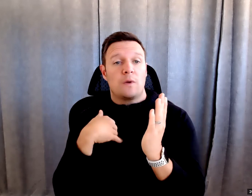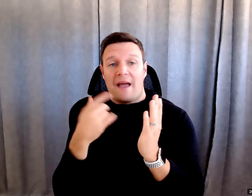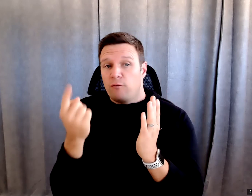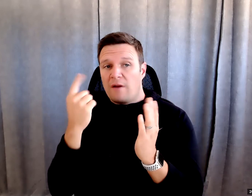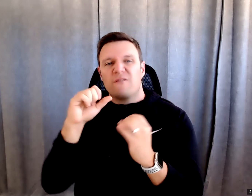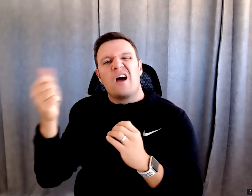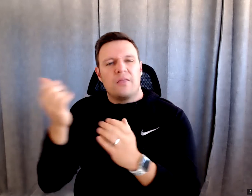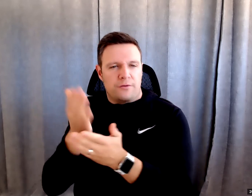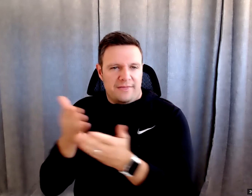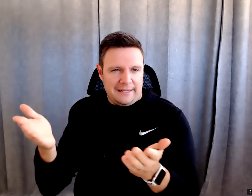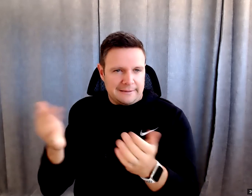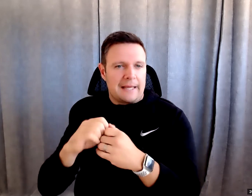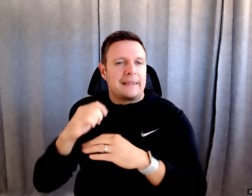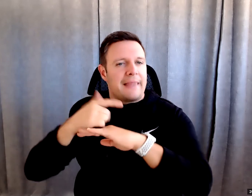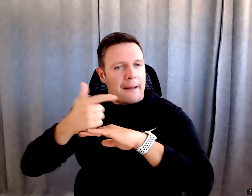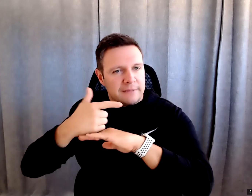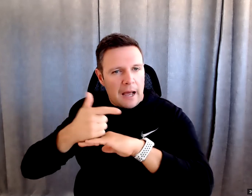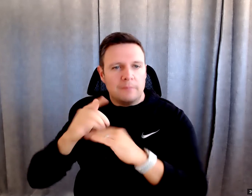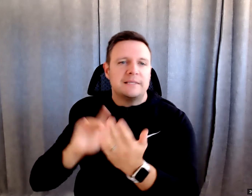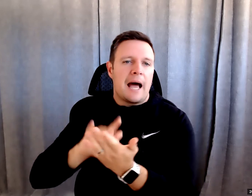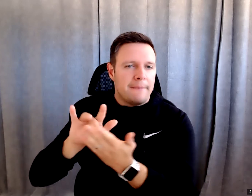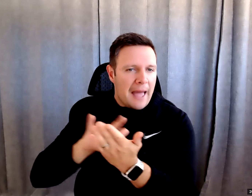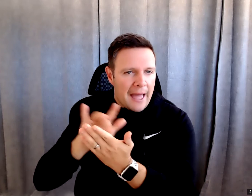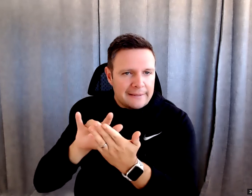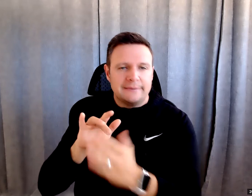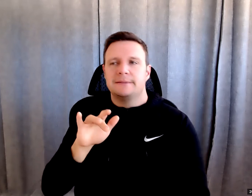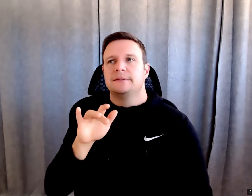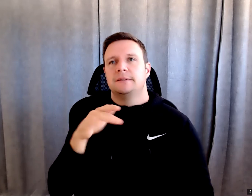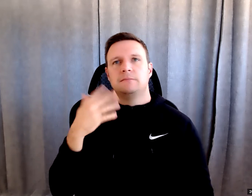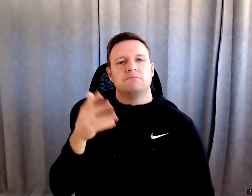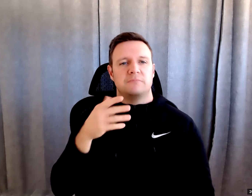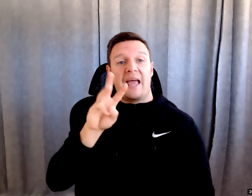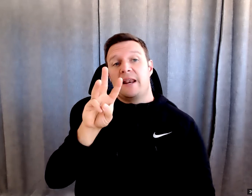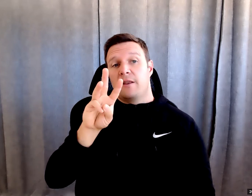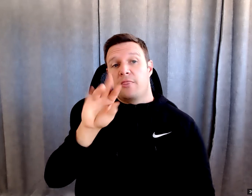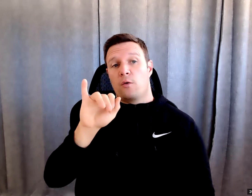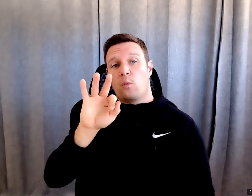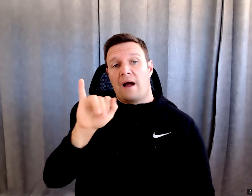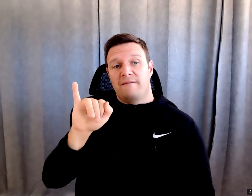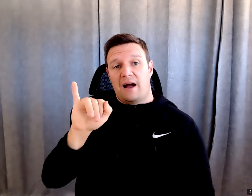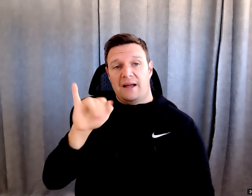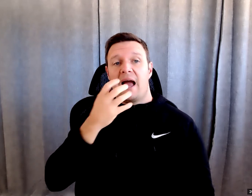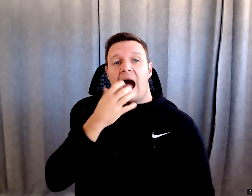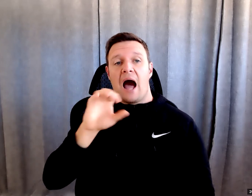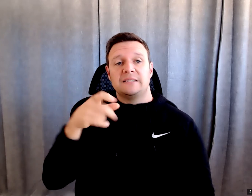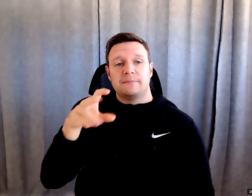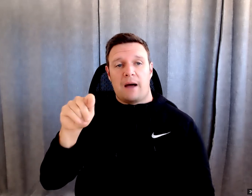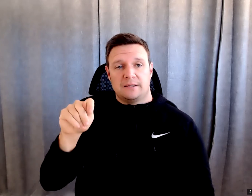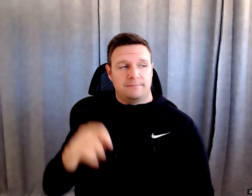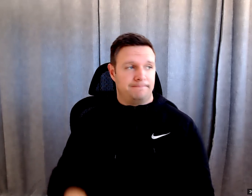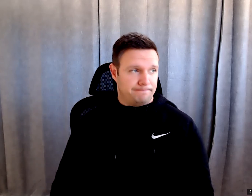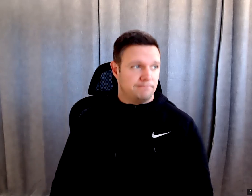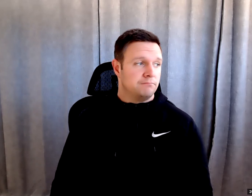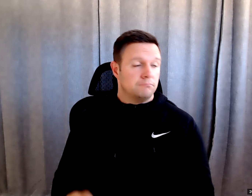other devices like laptops, iPads, and the Wi-Fi hotspots. So you want to fill that one out,